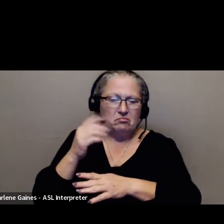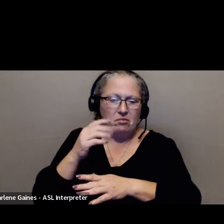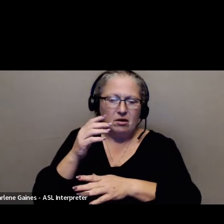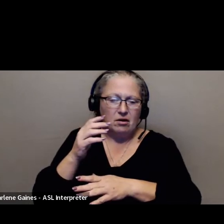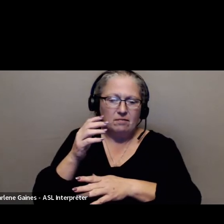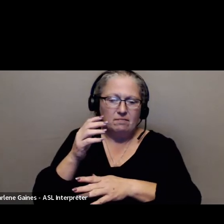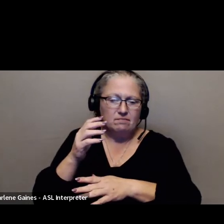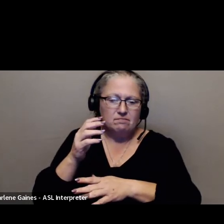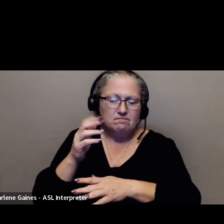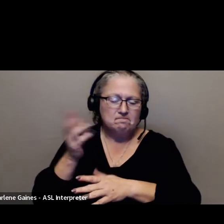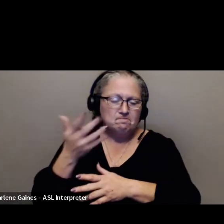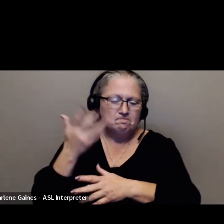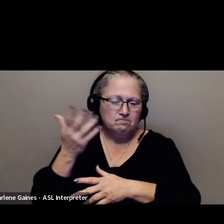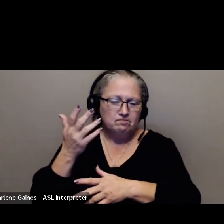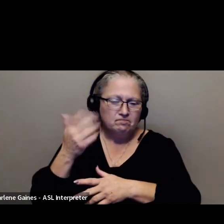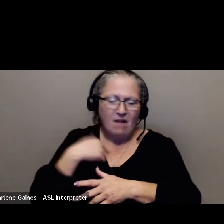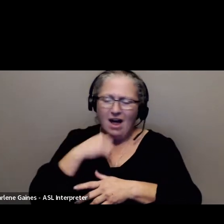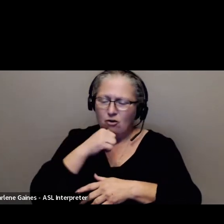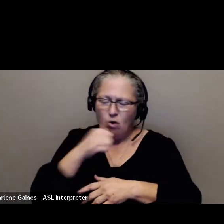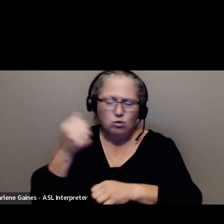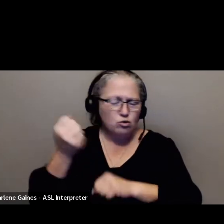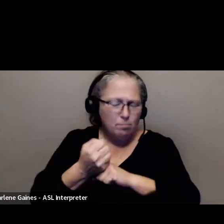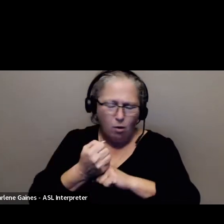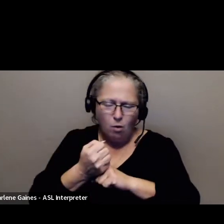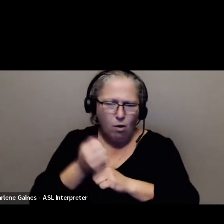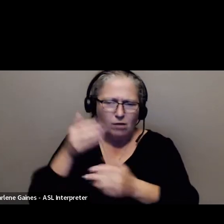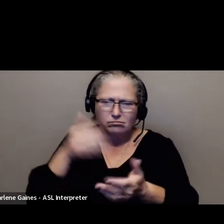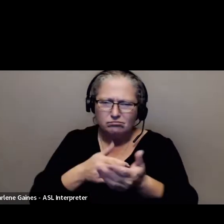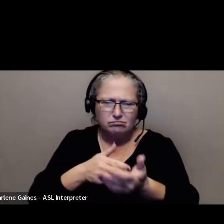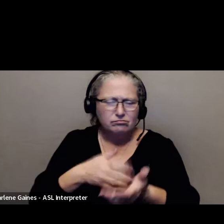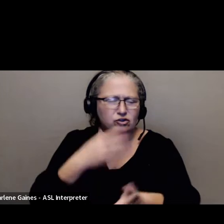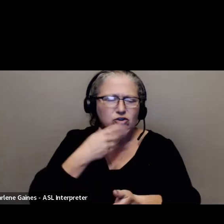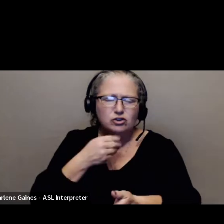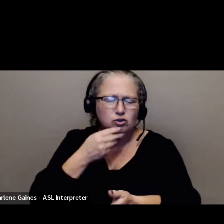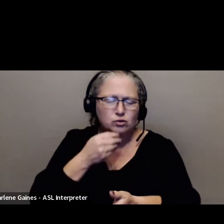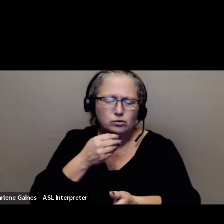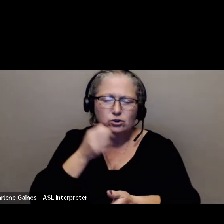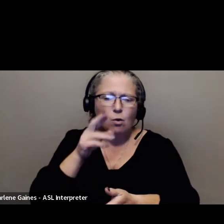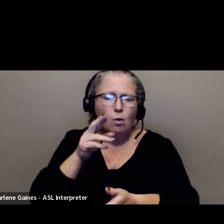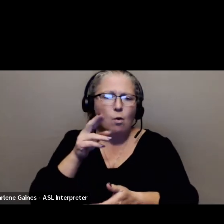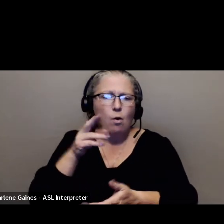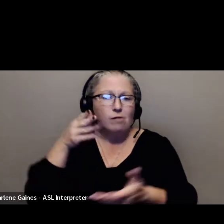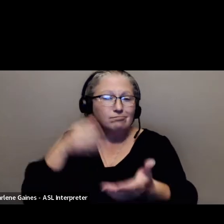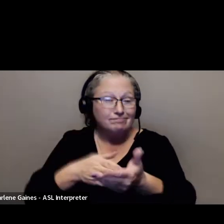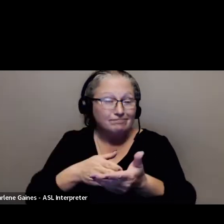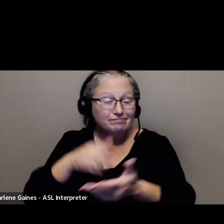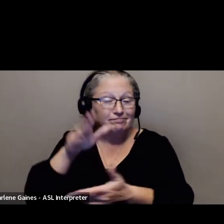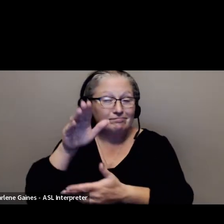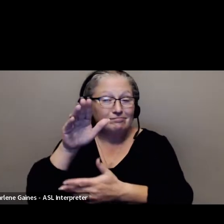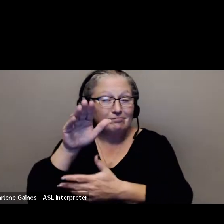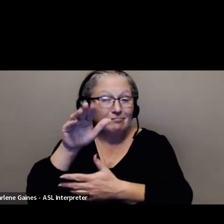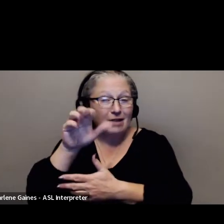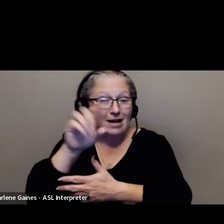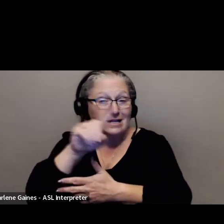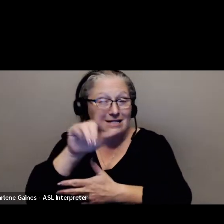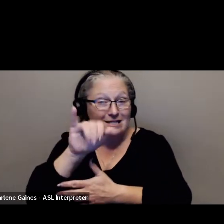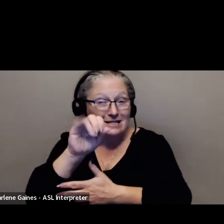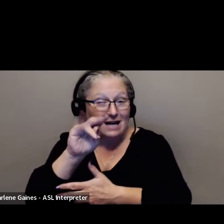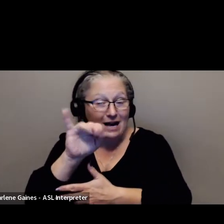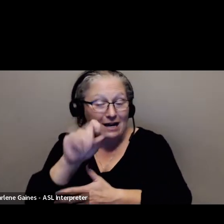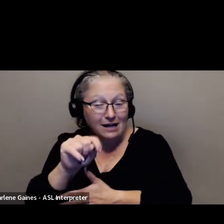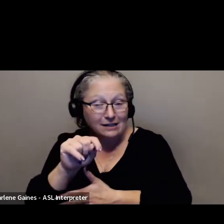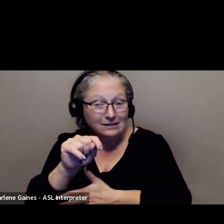I support anti-Semitic or anti-Zionist,